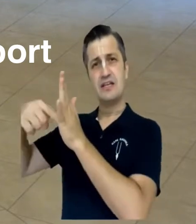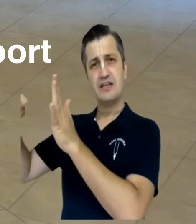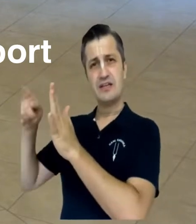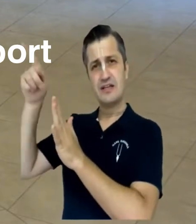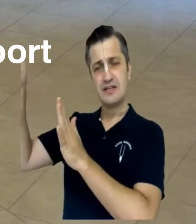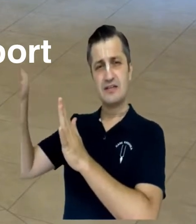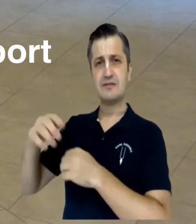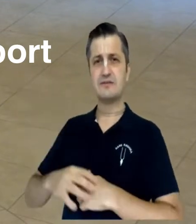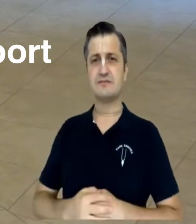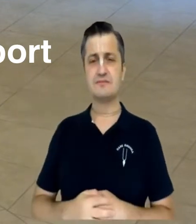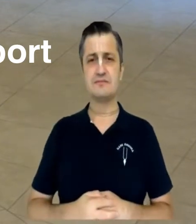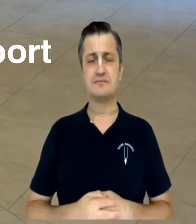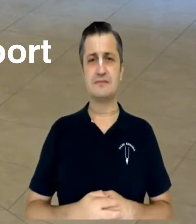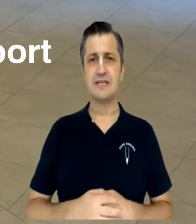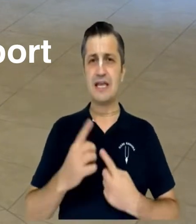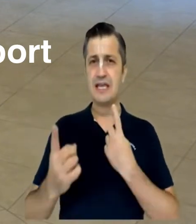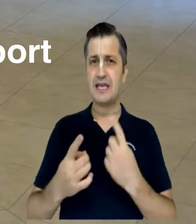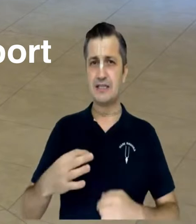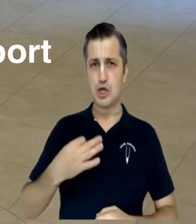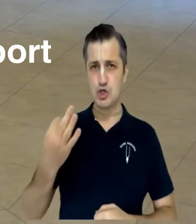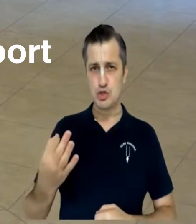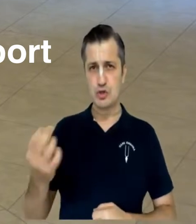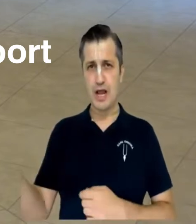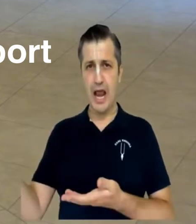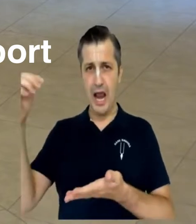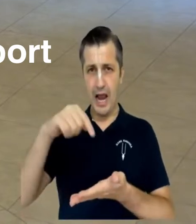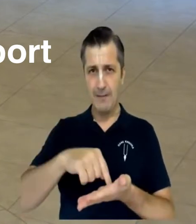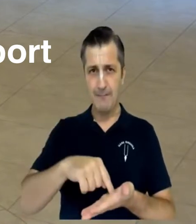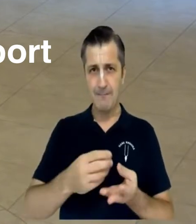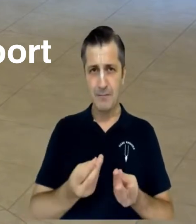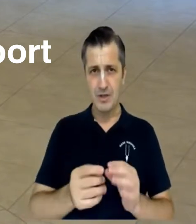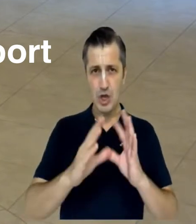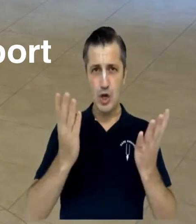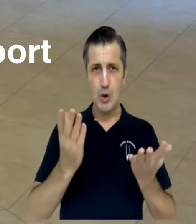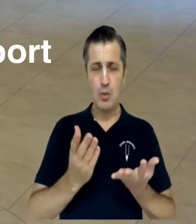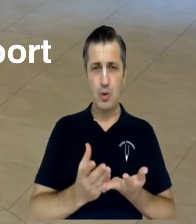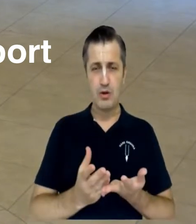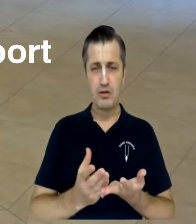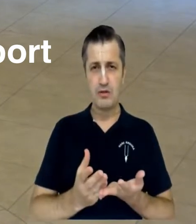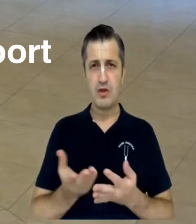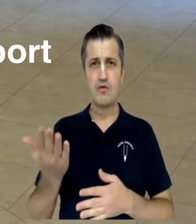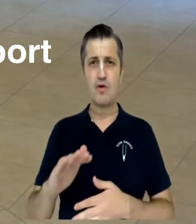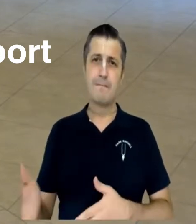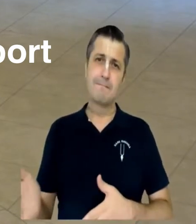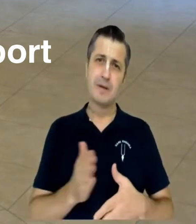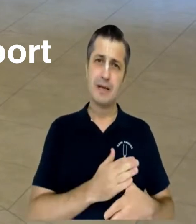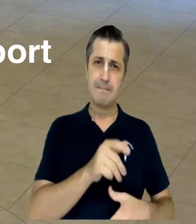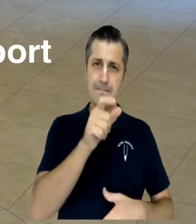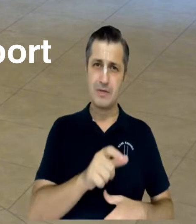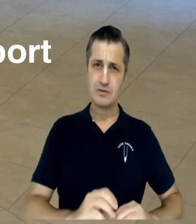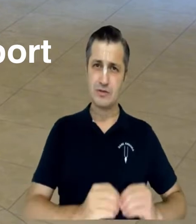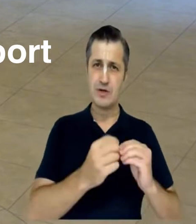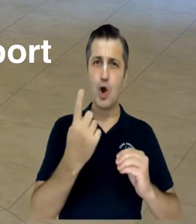any living entity who has come in contact with matter, beginning from the first created being, Brahma, down to a small ant,